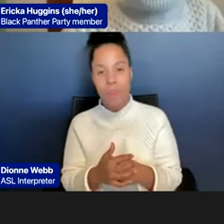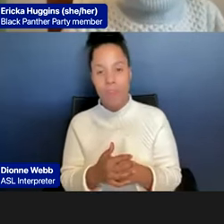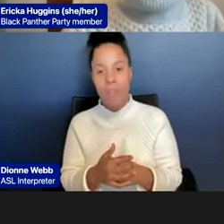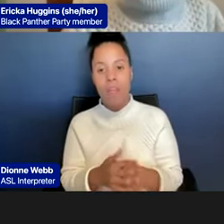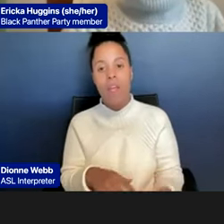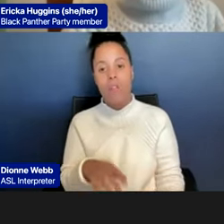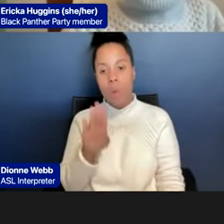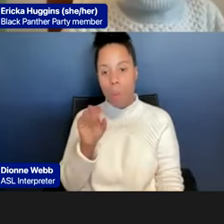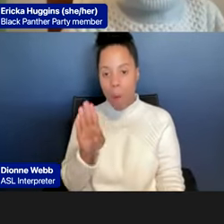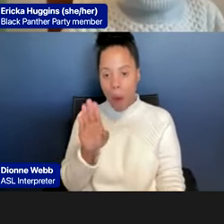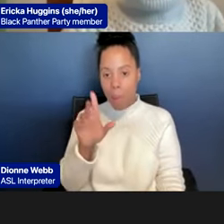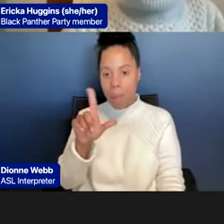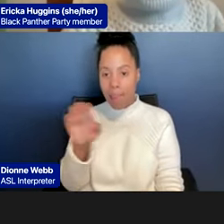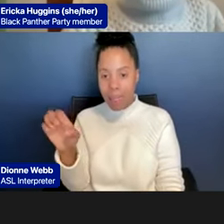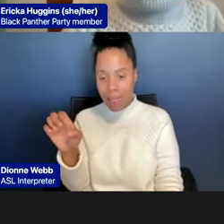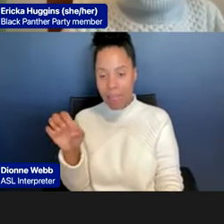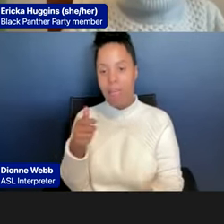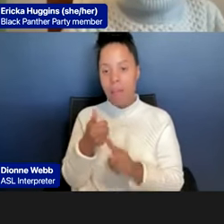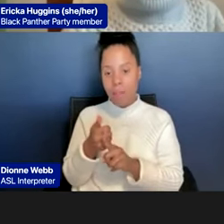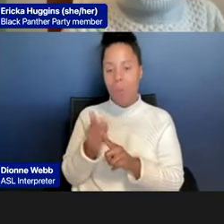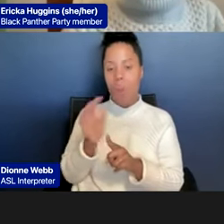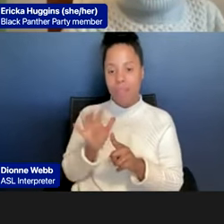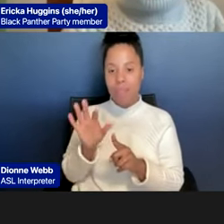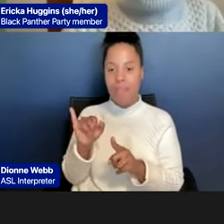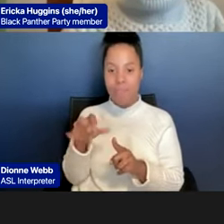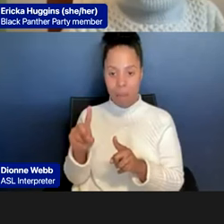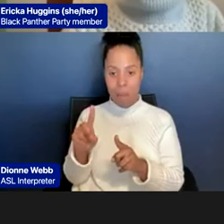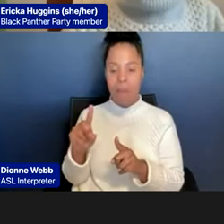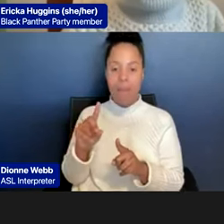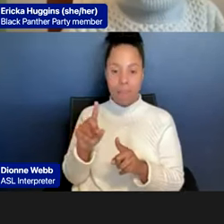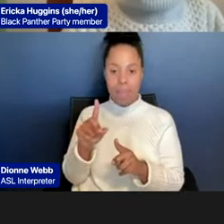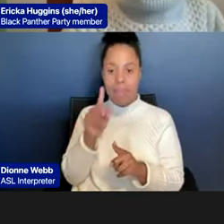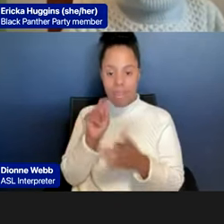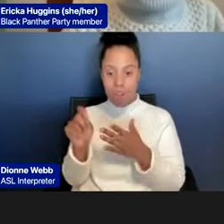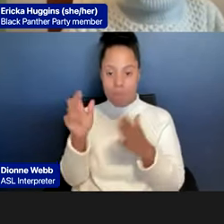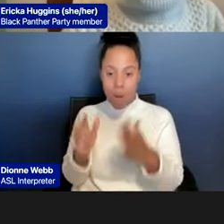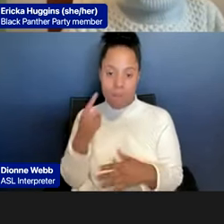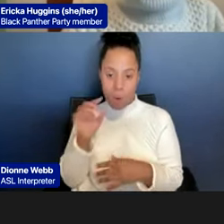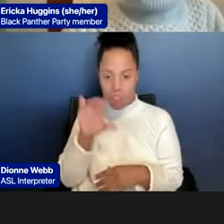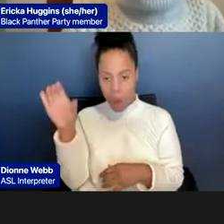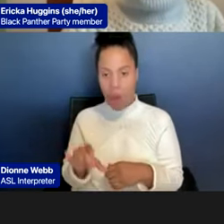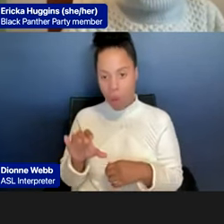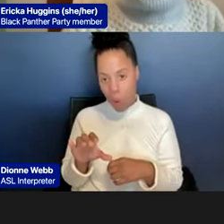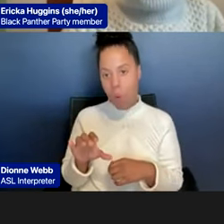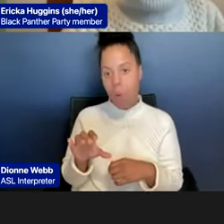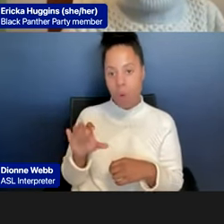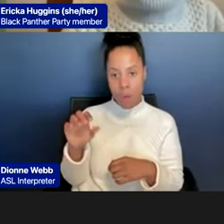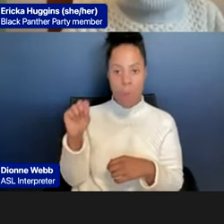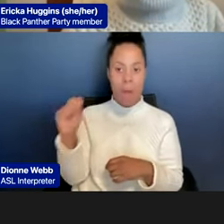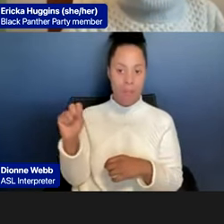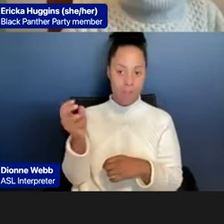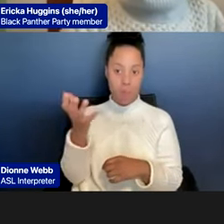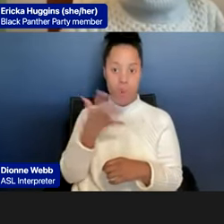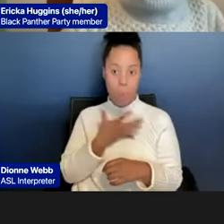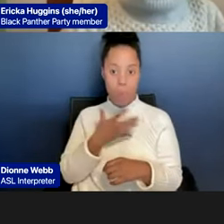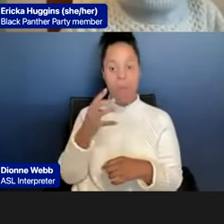Bob Lee, who was the field secretary for the Chicago Panthers, told me that the Rainbow Coalition